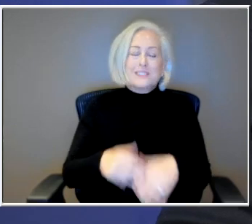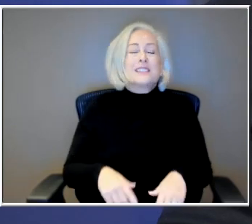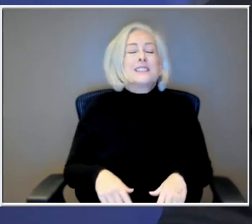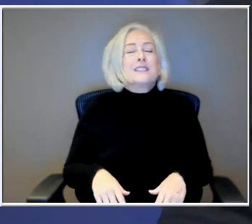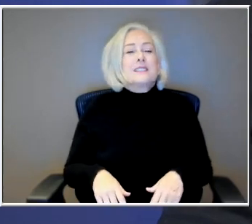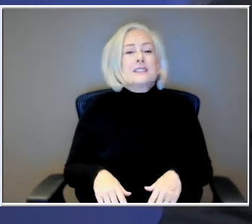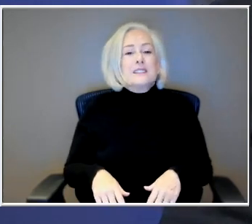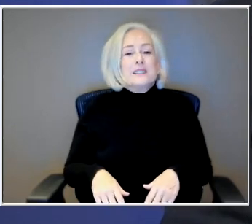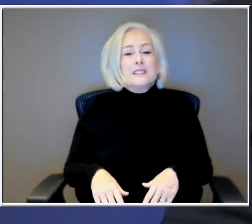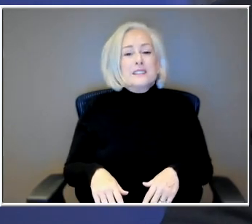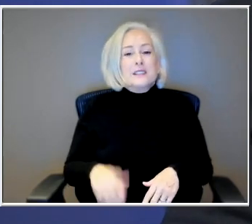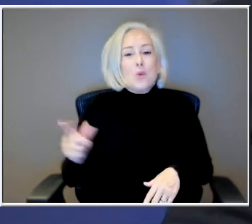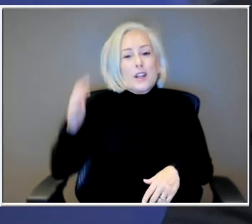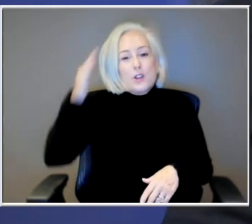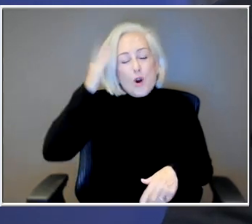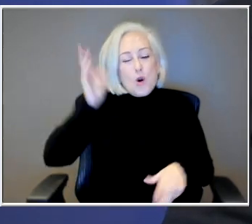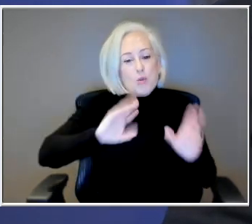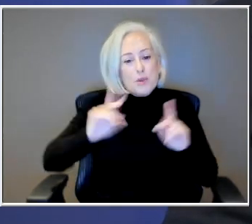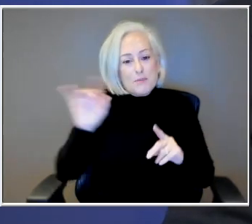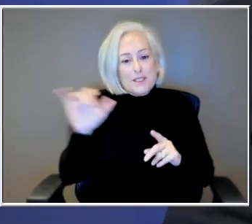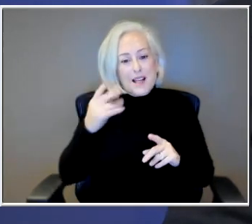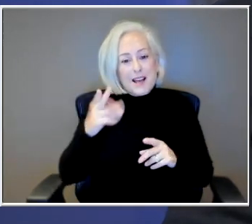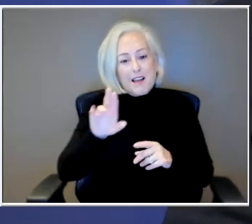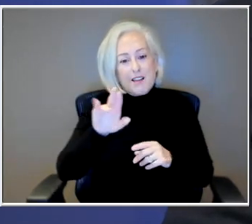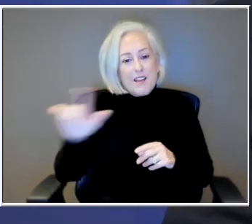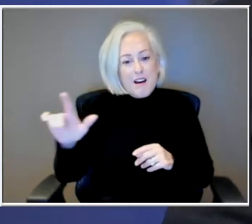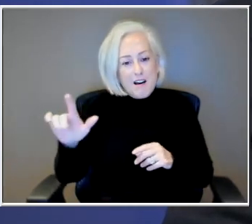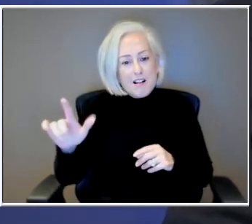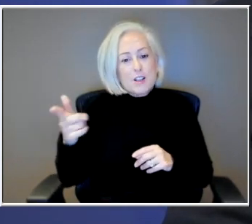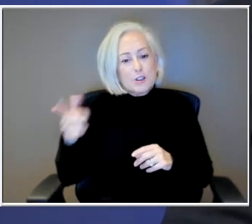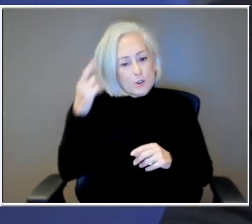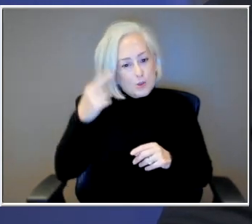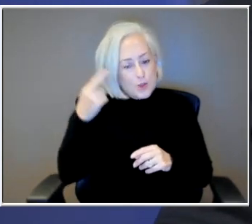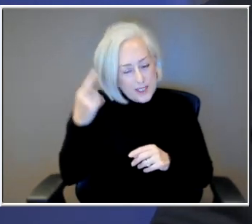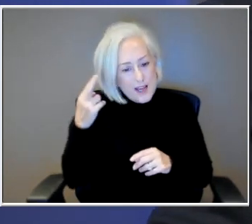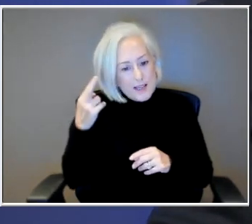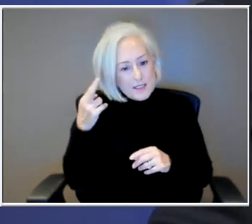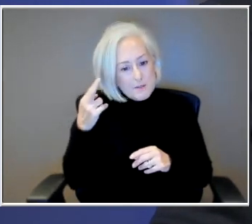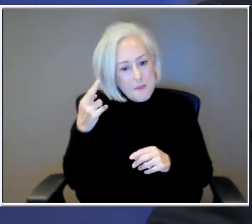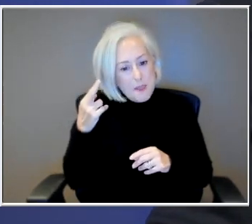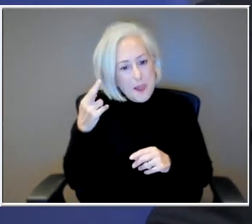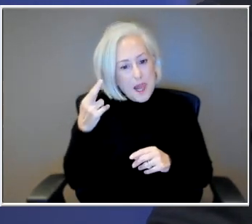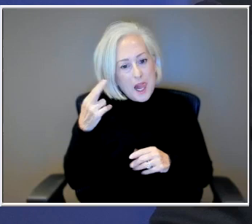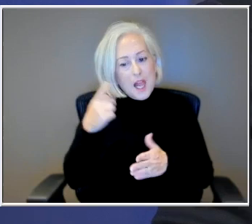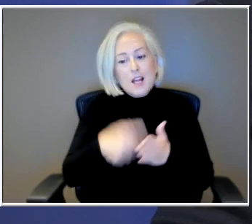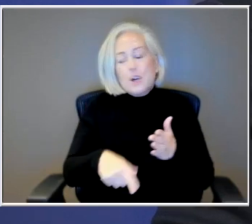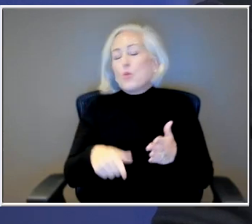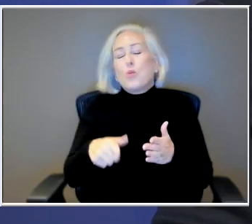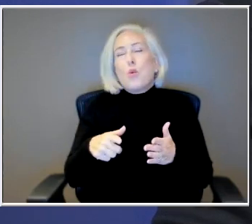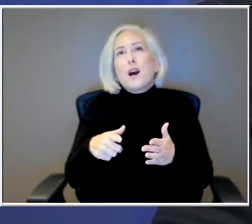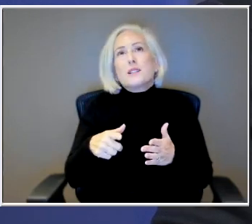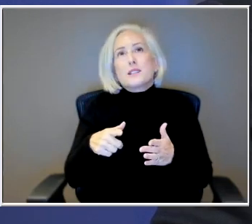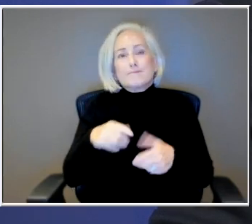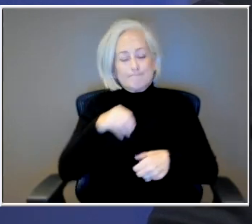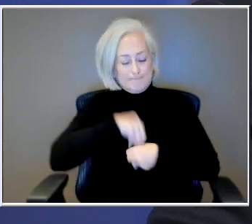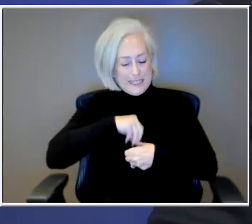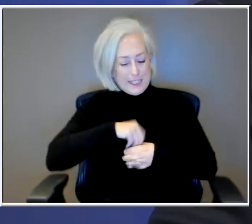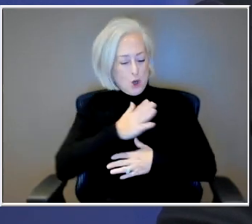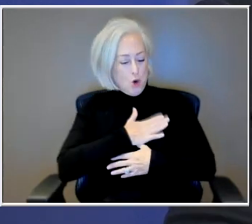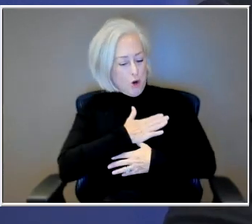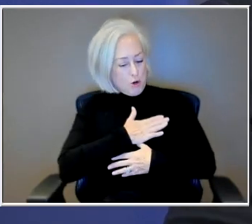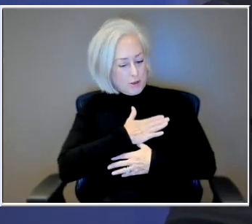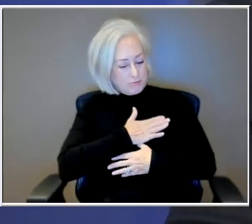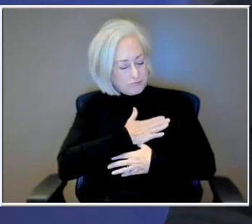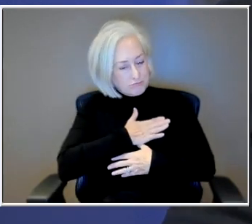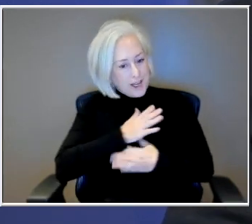when you get to know folks like the Hulls, you realize that what you get in your heart and soul from this process is far